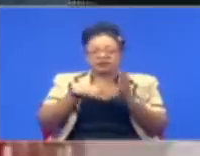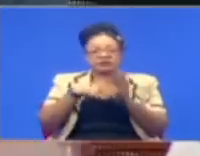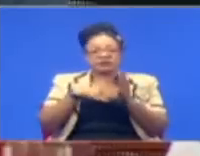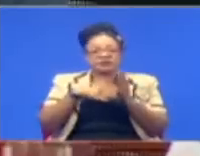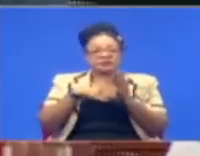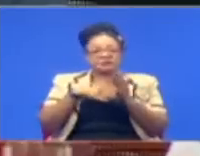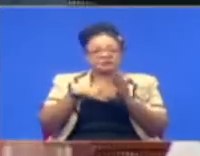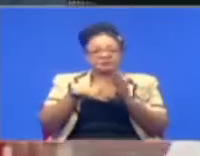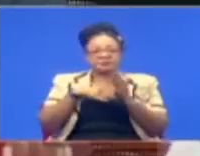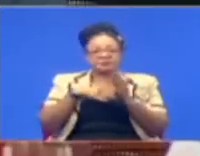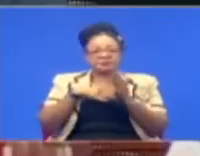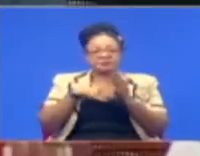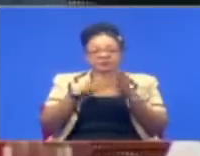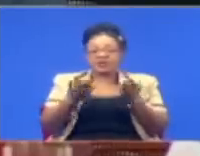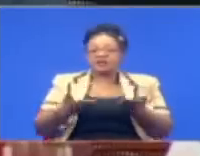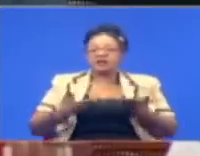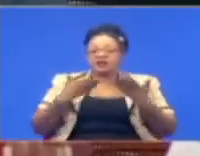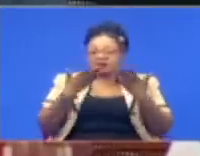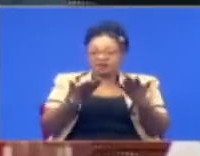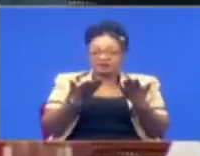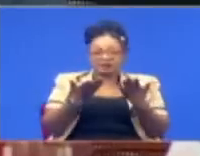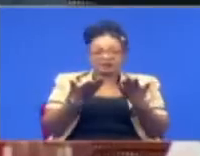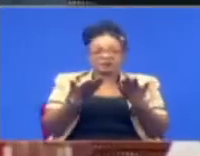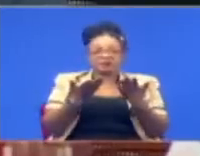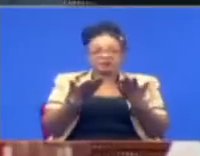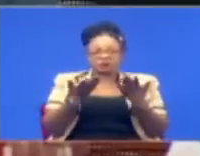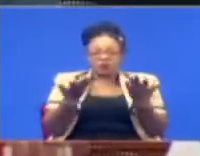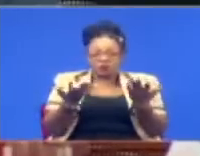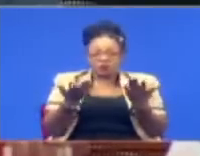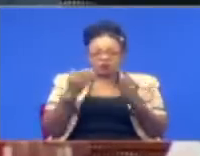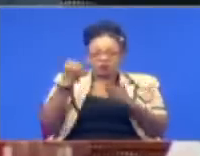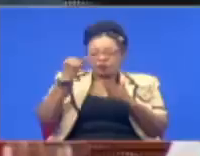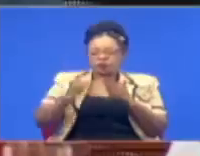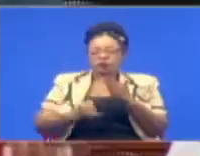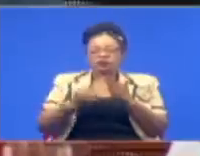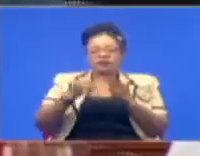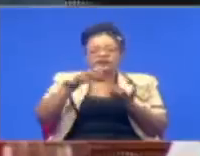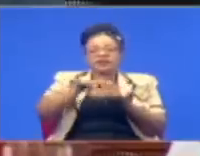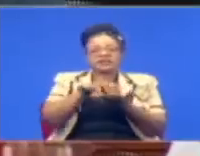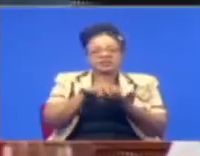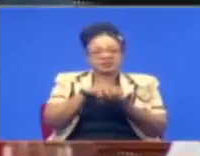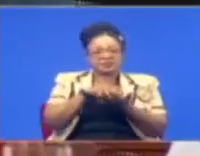in delivery of or conclusion of cases.